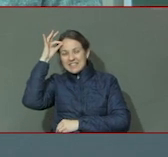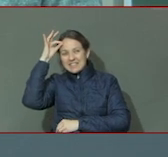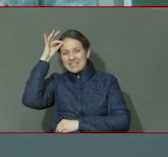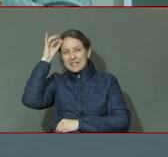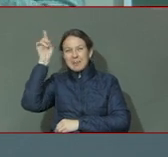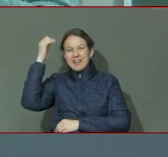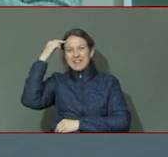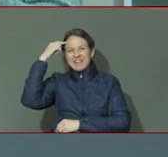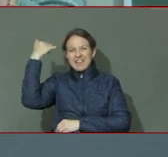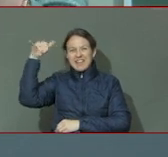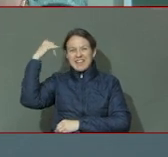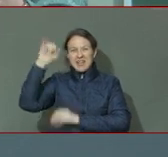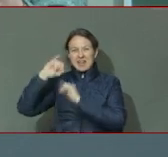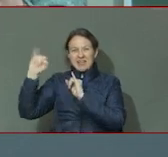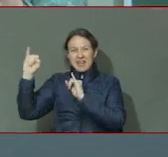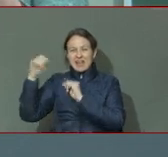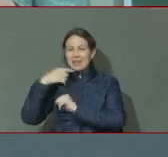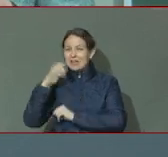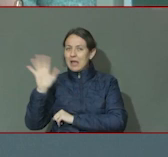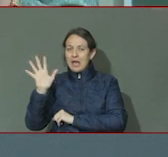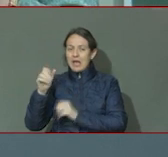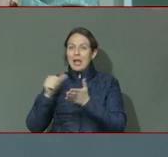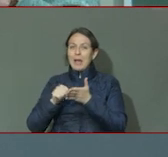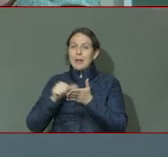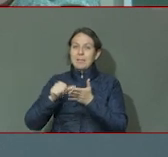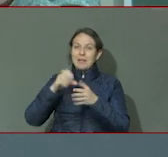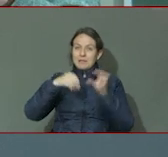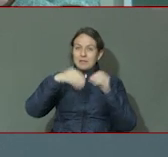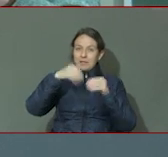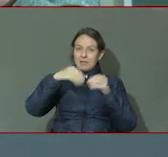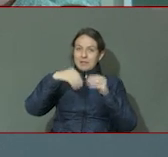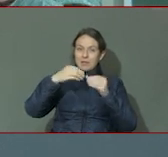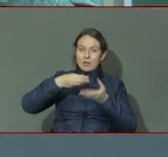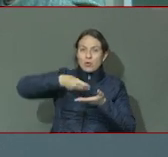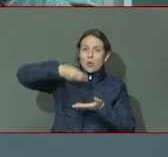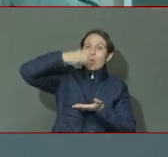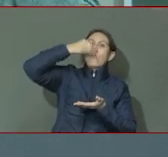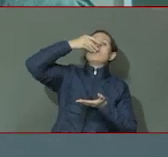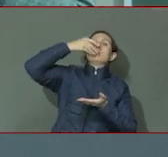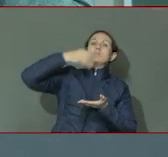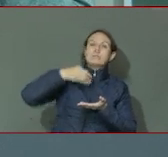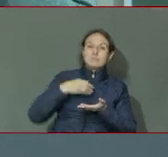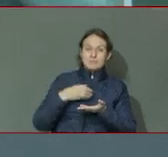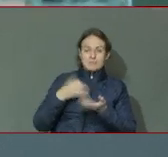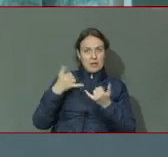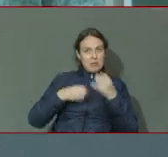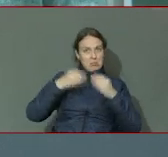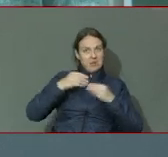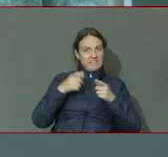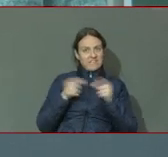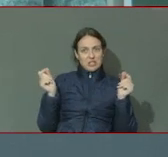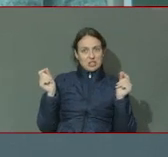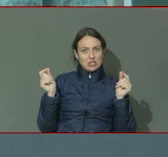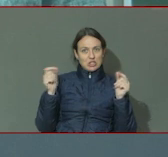extreme headache. So now I take a grandpa powder. And I drink the powder. And then it's already powder. It goes into